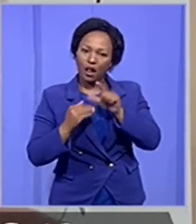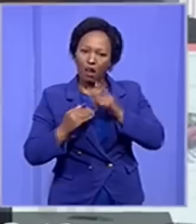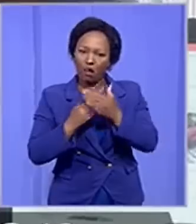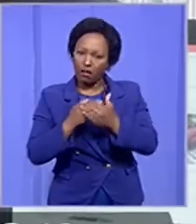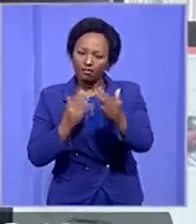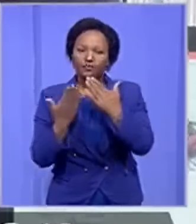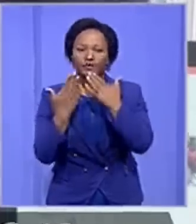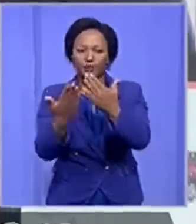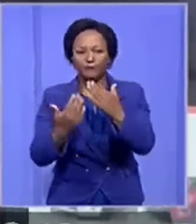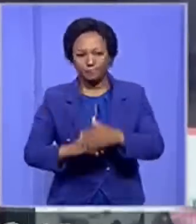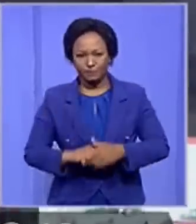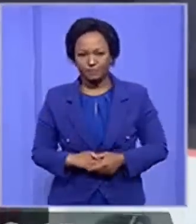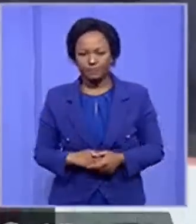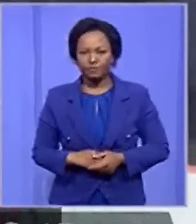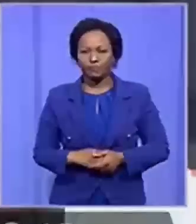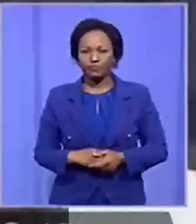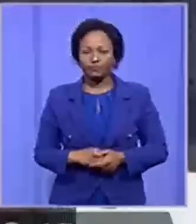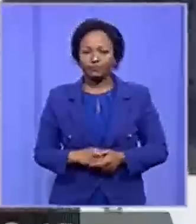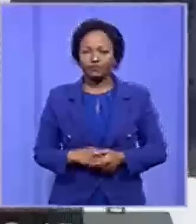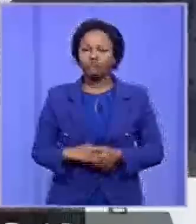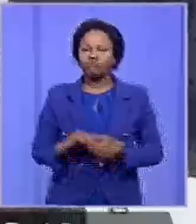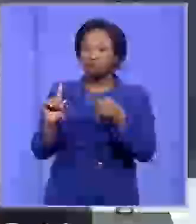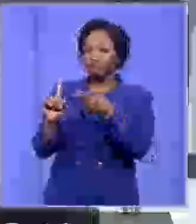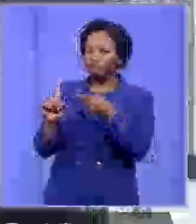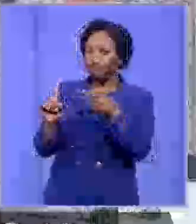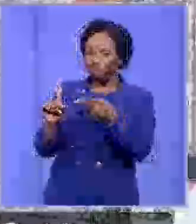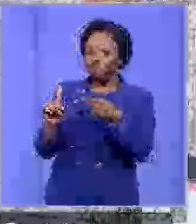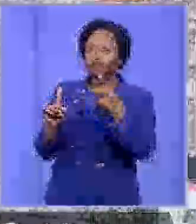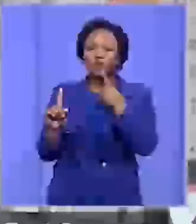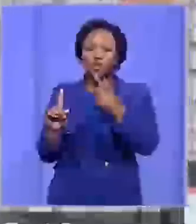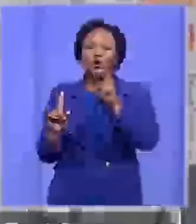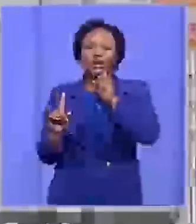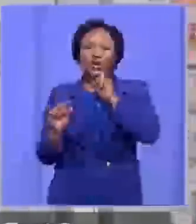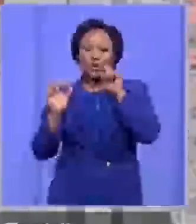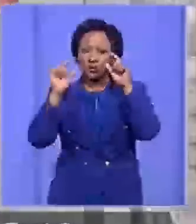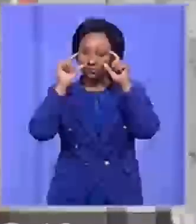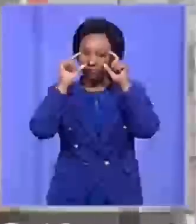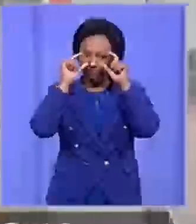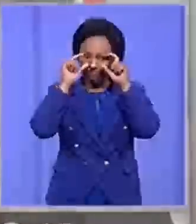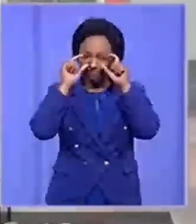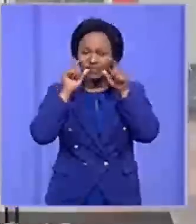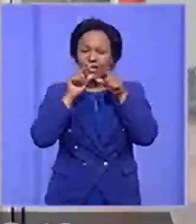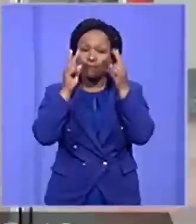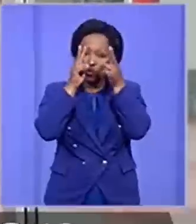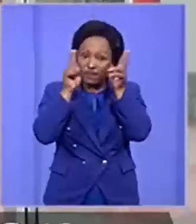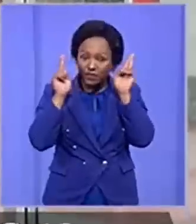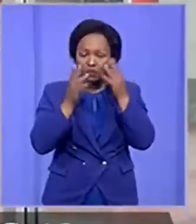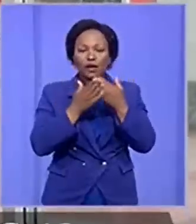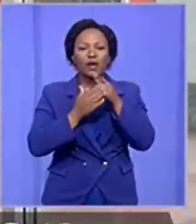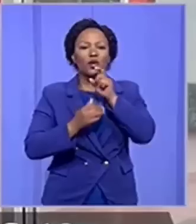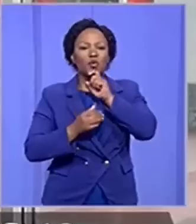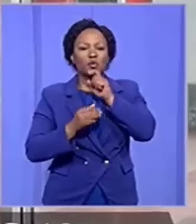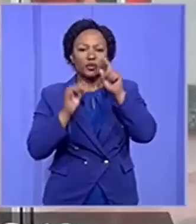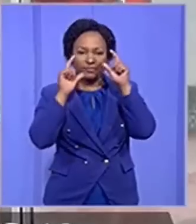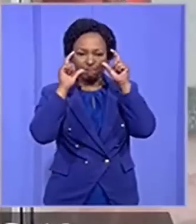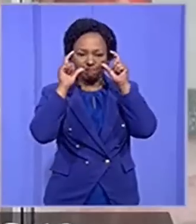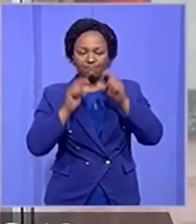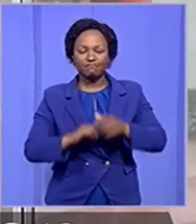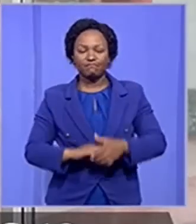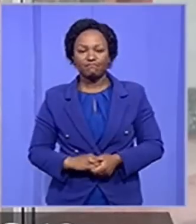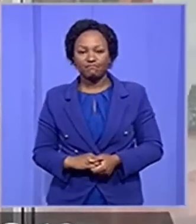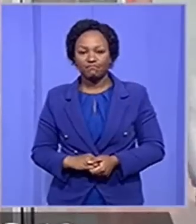thata. More o itumeletse gore o tla dirisa digalase tseno tsa matlho le kwa yunibesithi. Ke Tebogo Phakedi mo